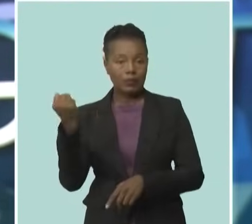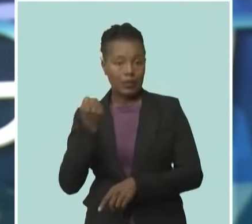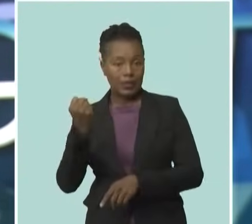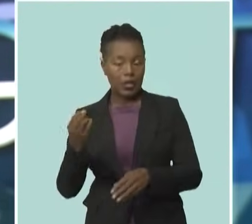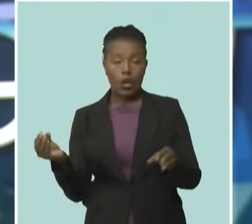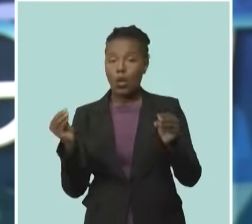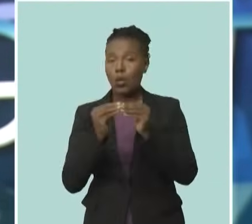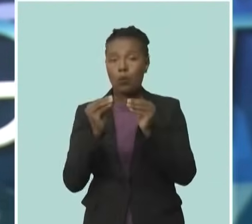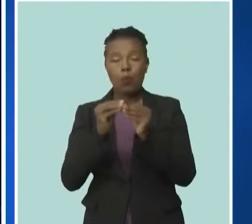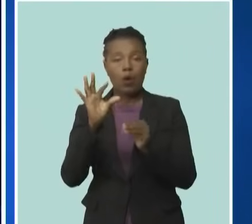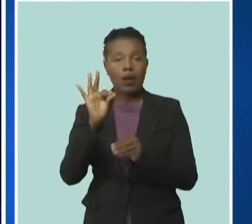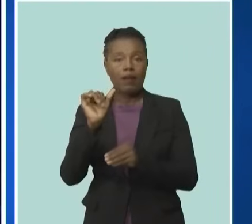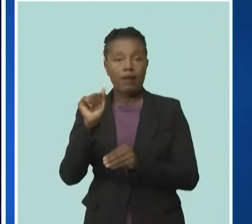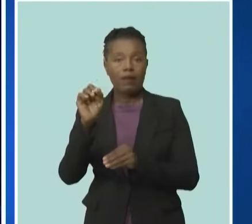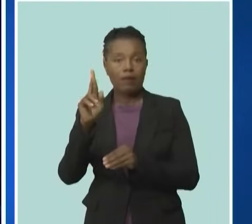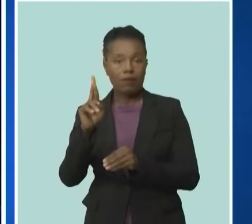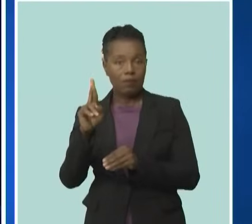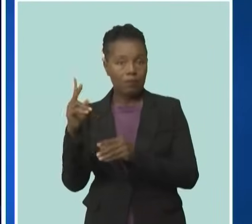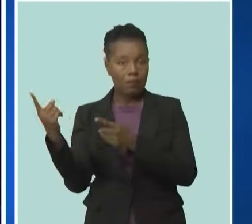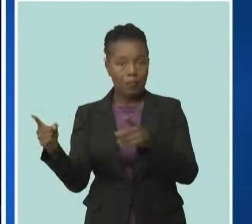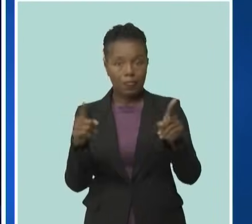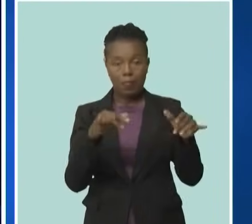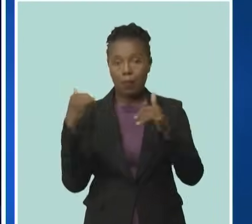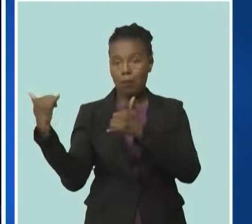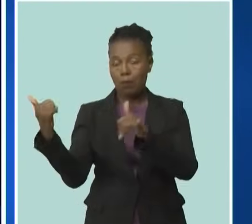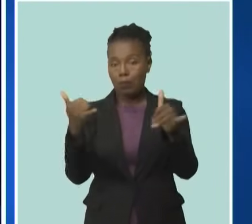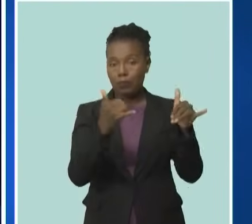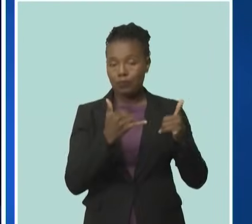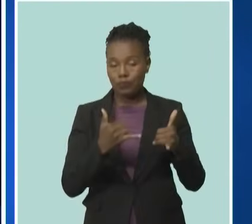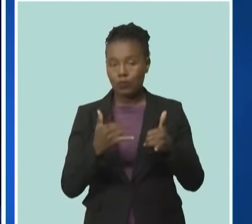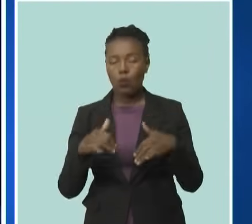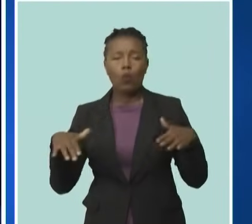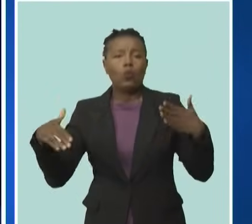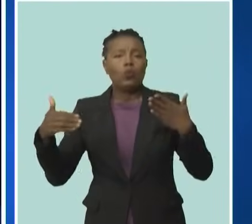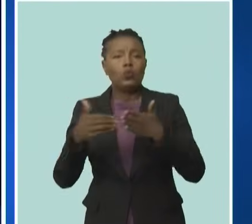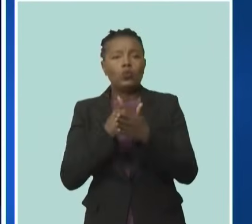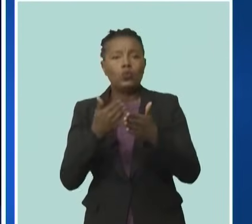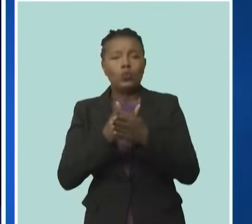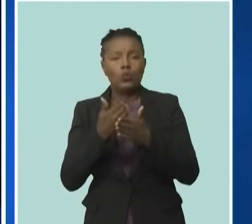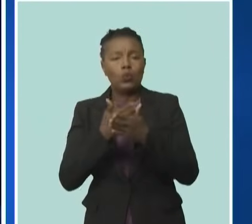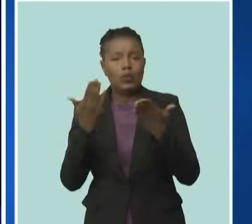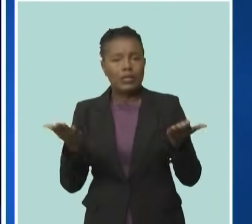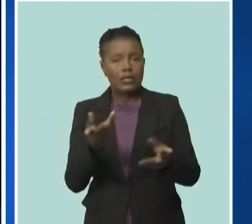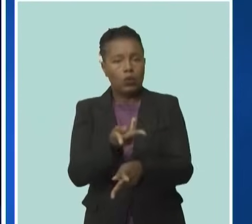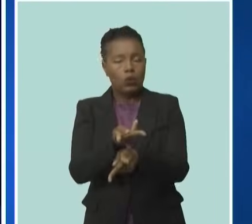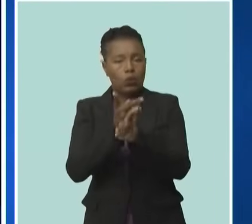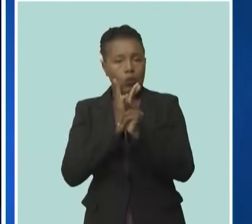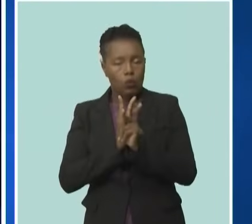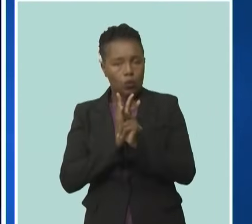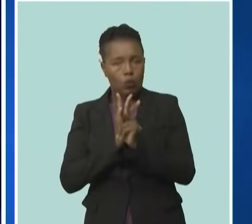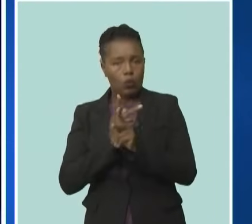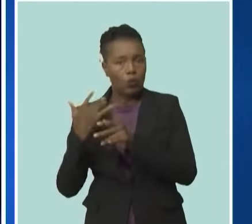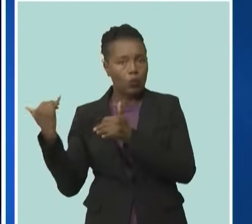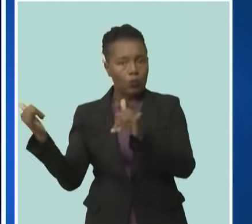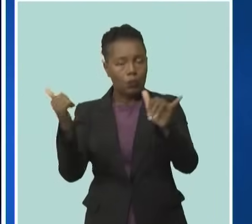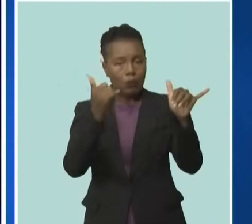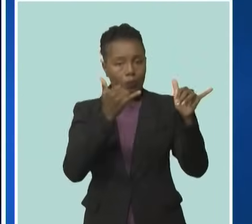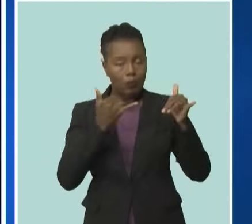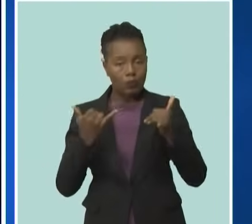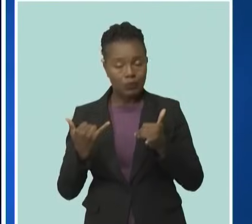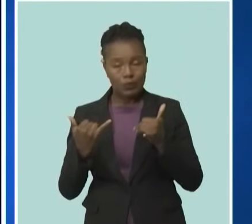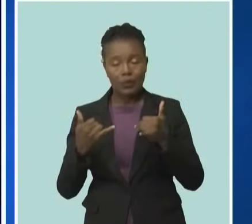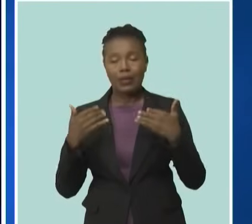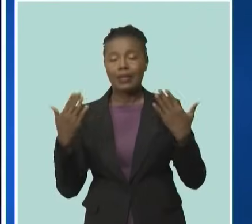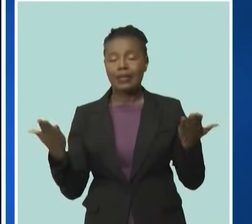fair. What's new at this loan fair is just where we want to be able to